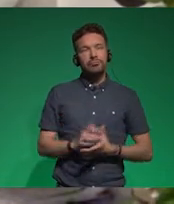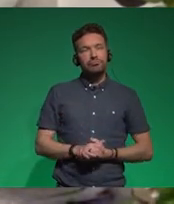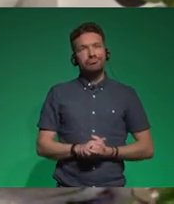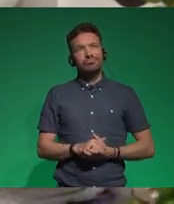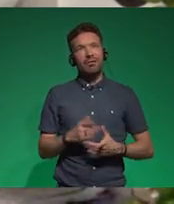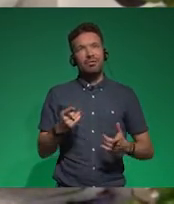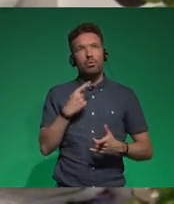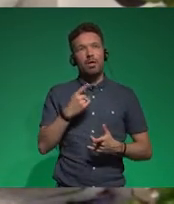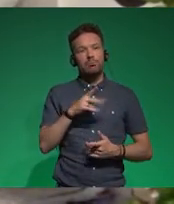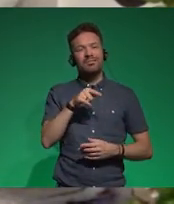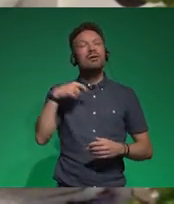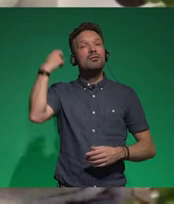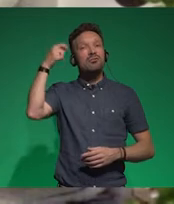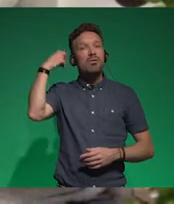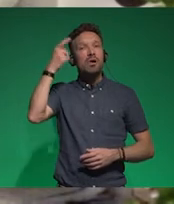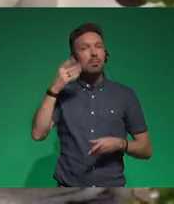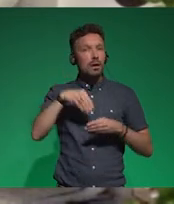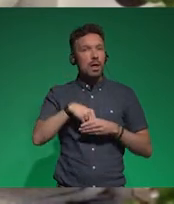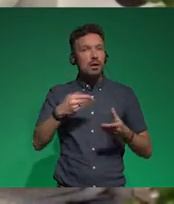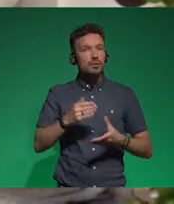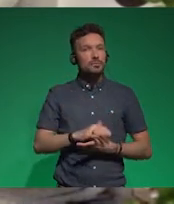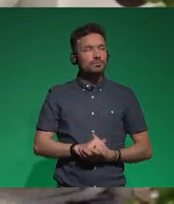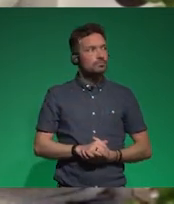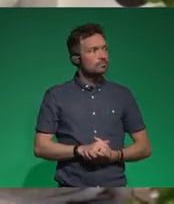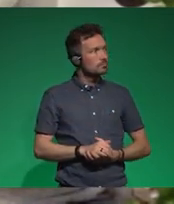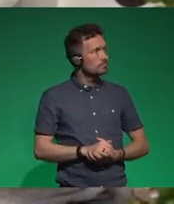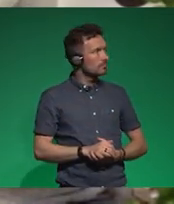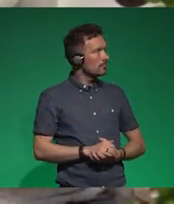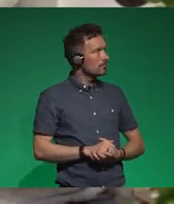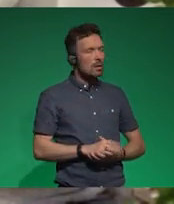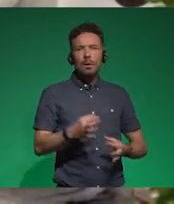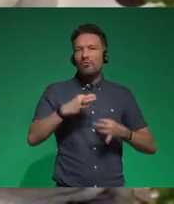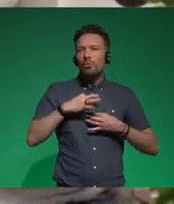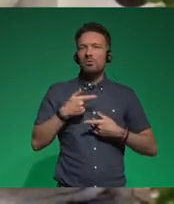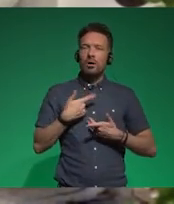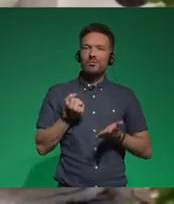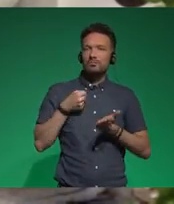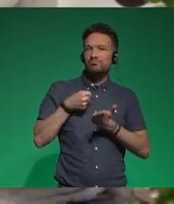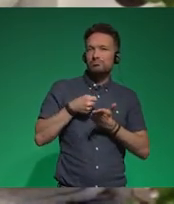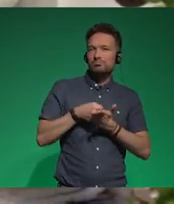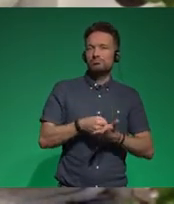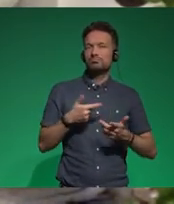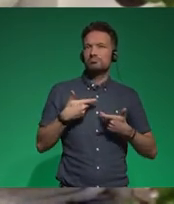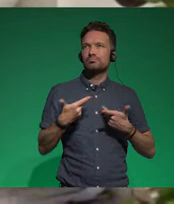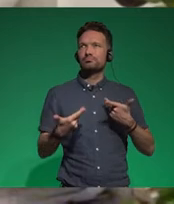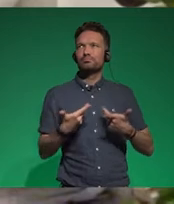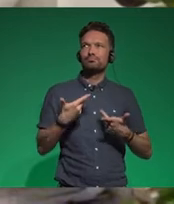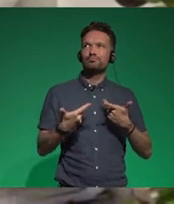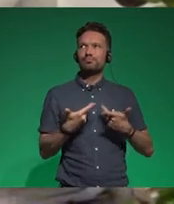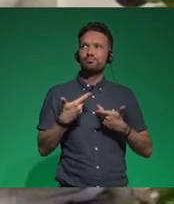the film was maybe expressing some kind of